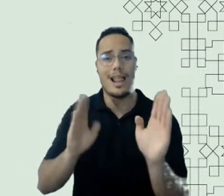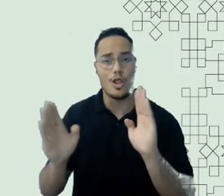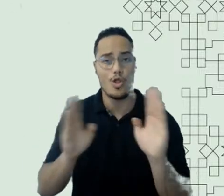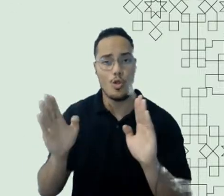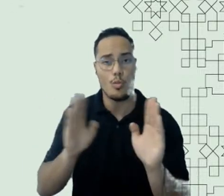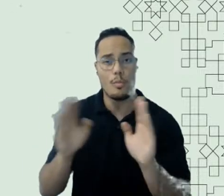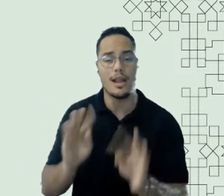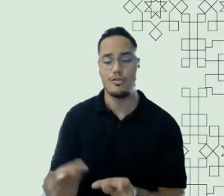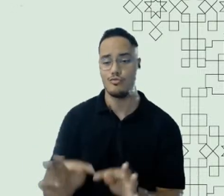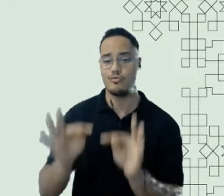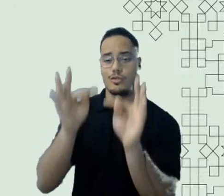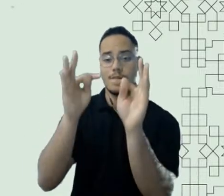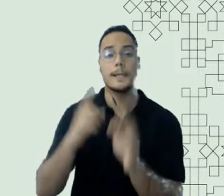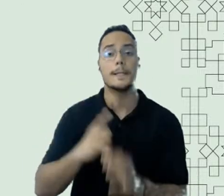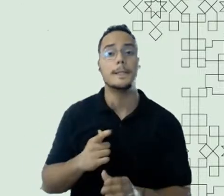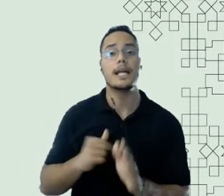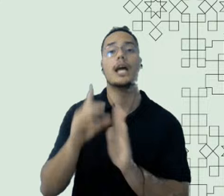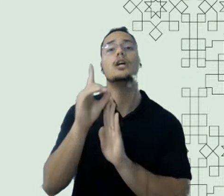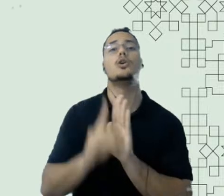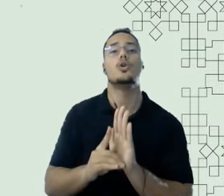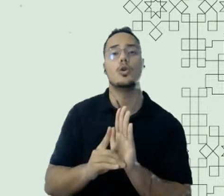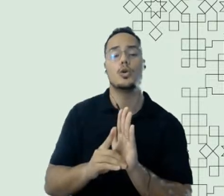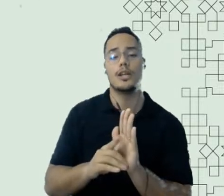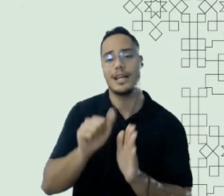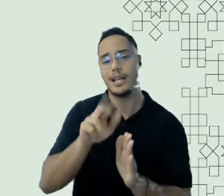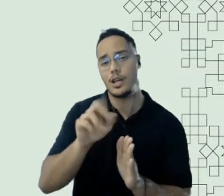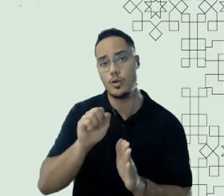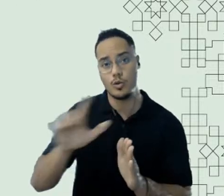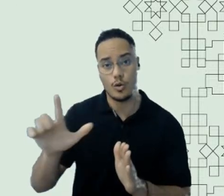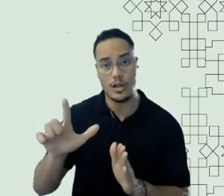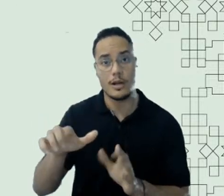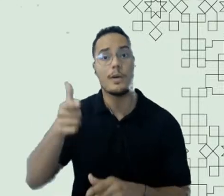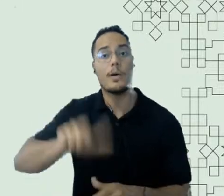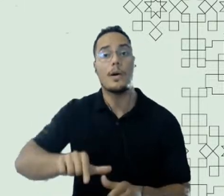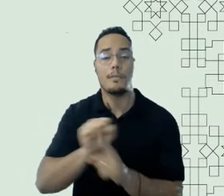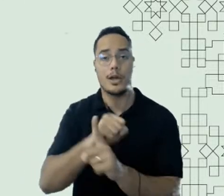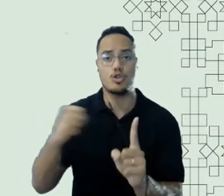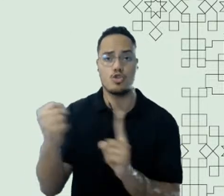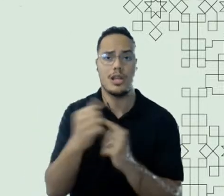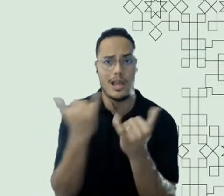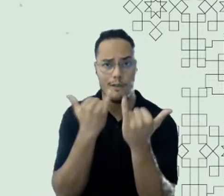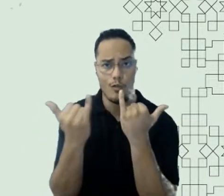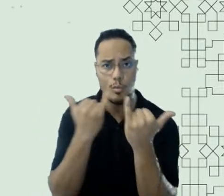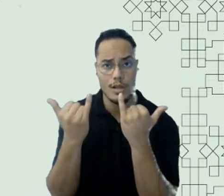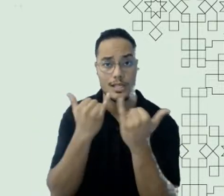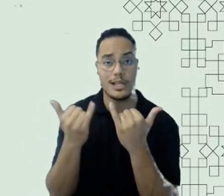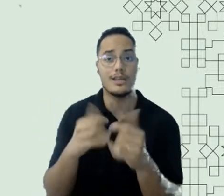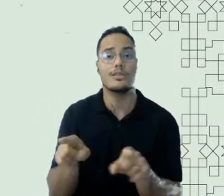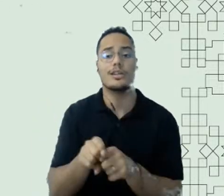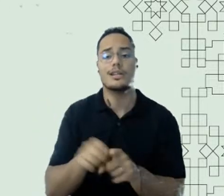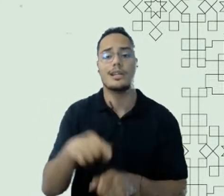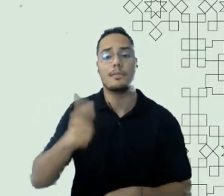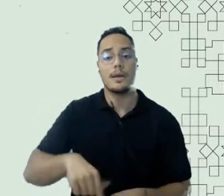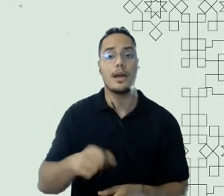And then now we have the 2019, oh, I don't know why it doesn't work. Okay, the